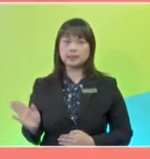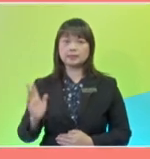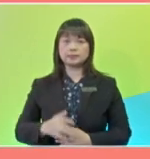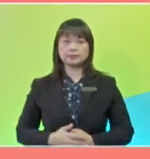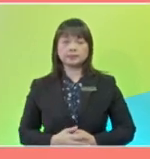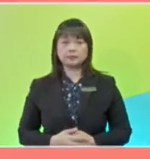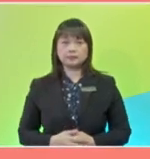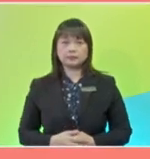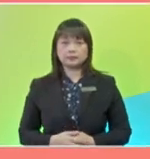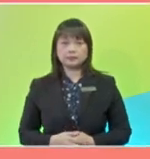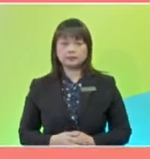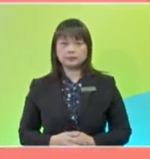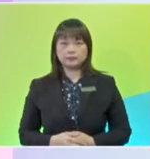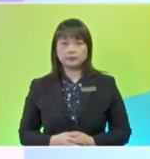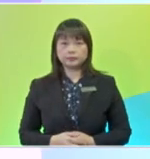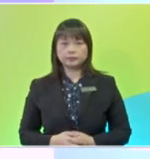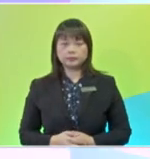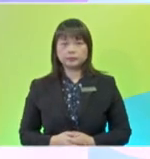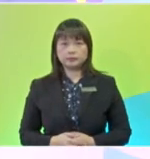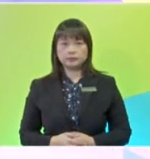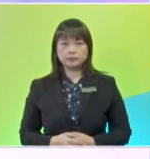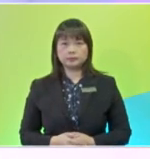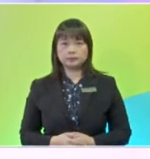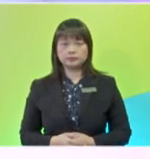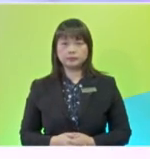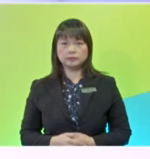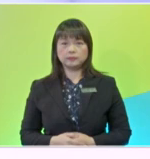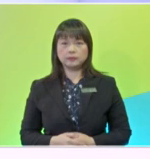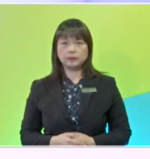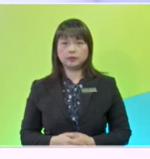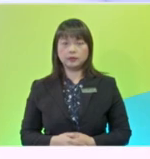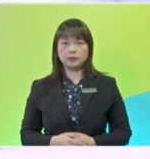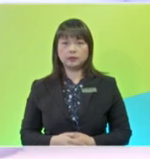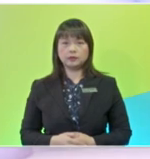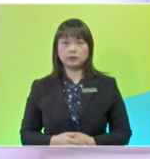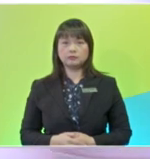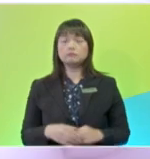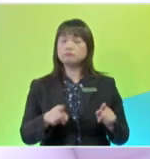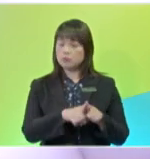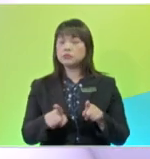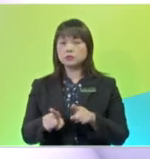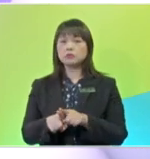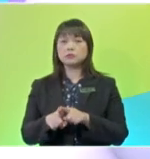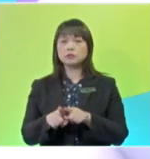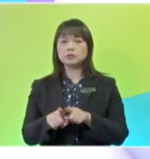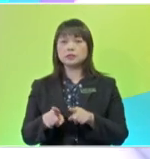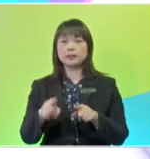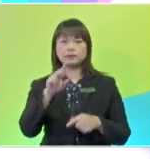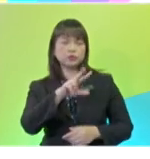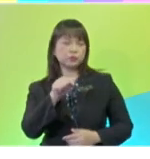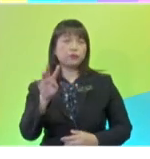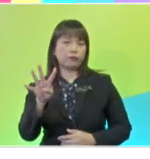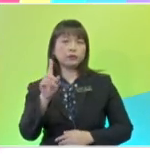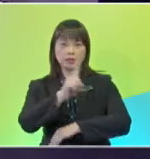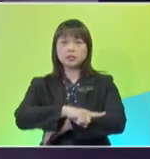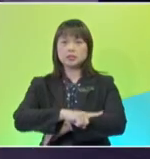This is called the gibbous moon. This phase of the moon will take about 2 to 3 days, 3 to 4 days actually. So this is not